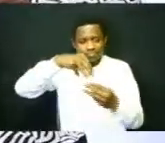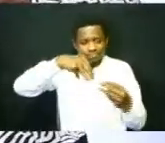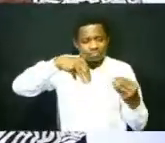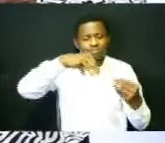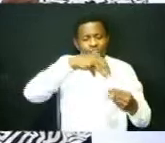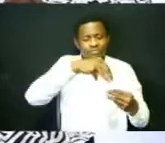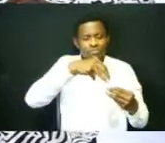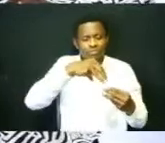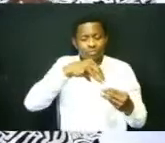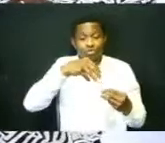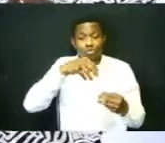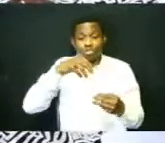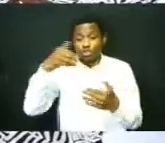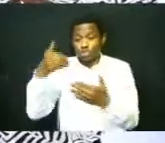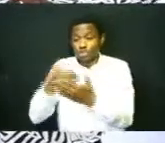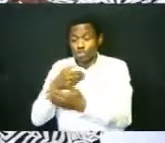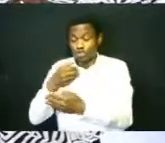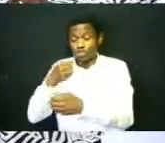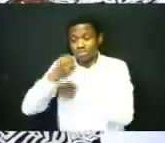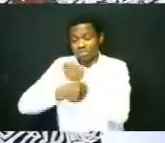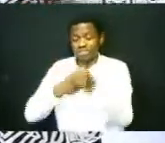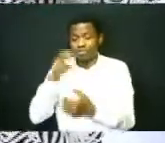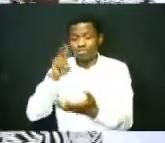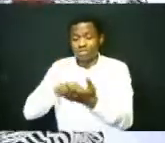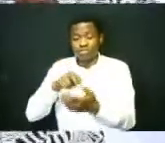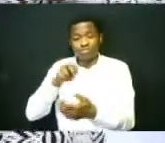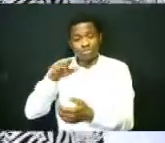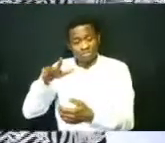God is prepared to let his favor lead us.